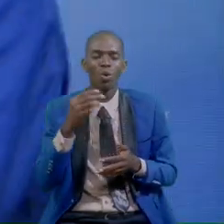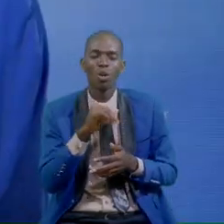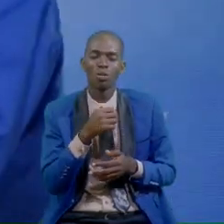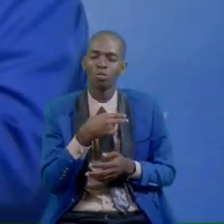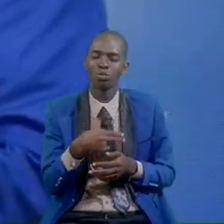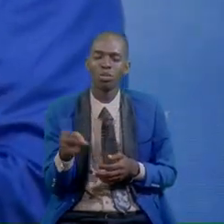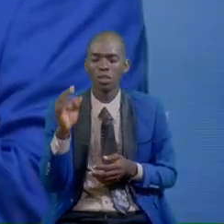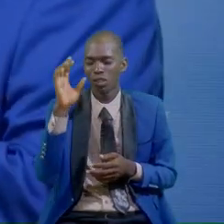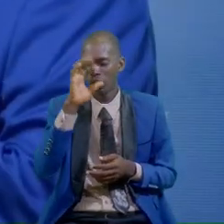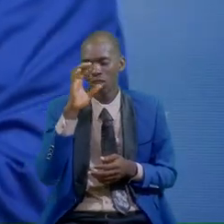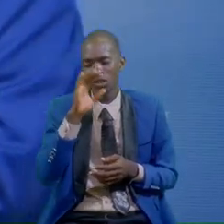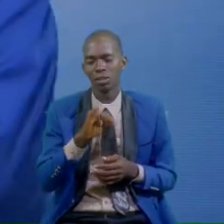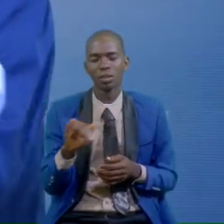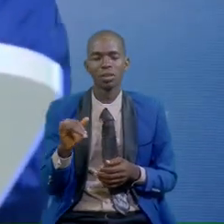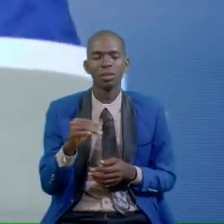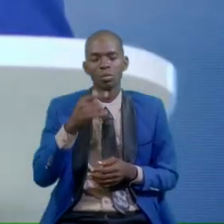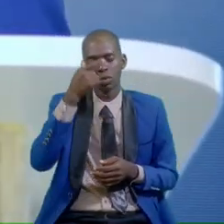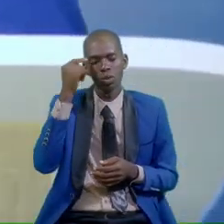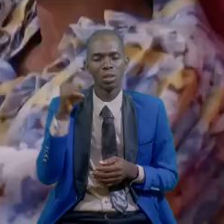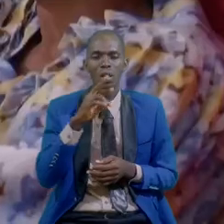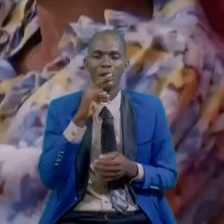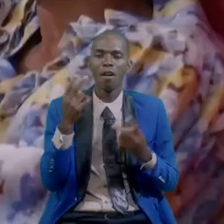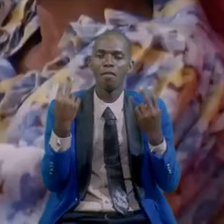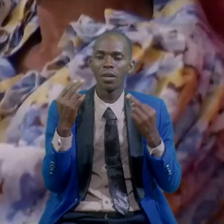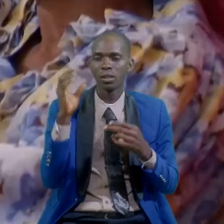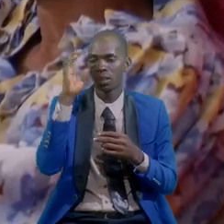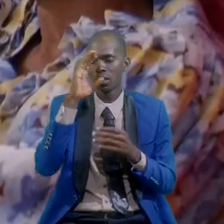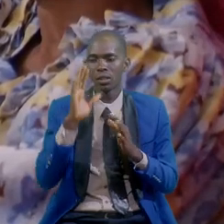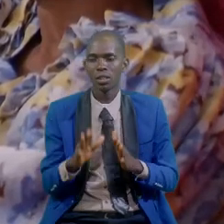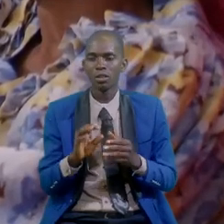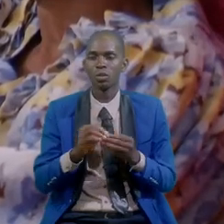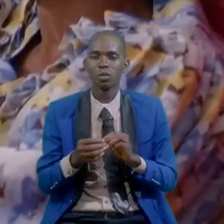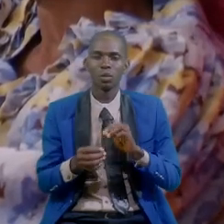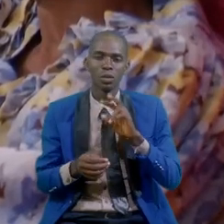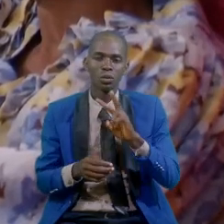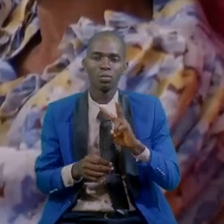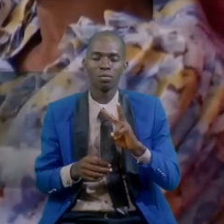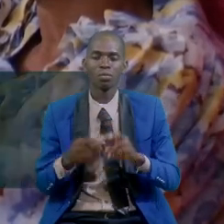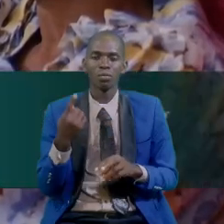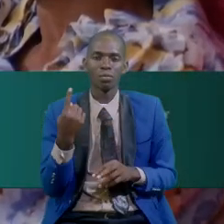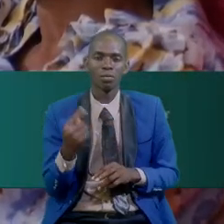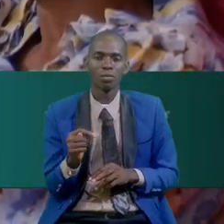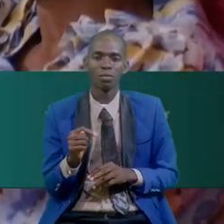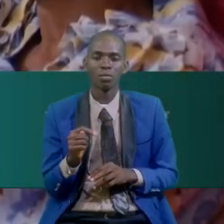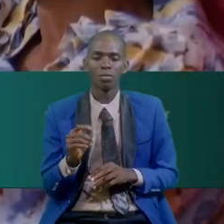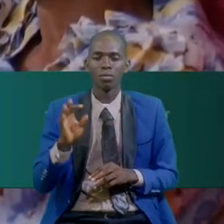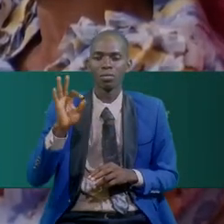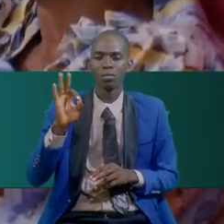vain seekers. Look at number two there. Number two there, the fiery sermon before